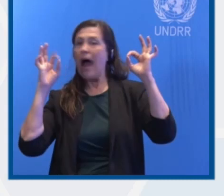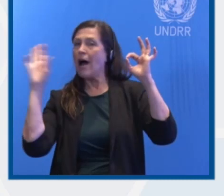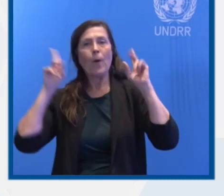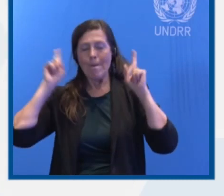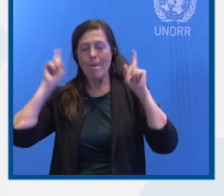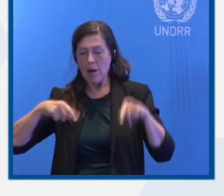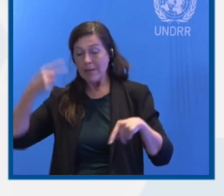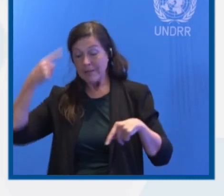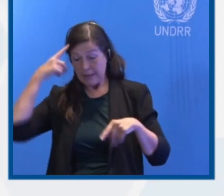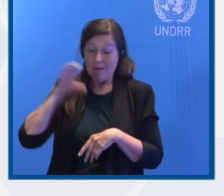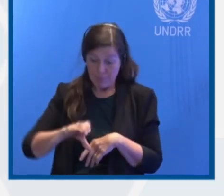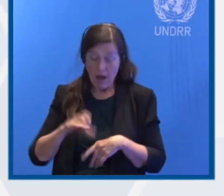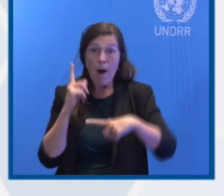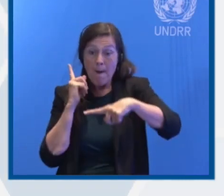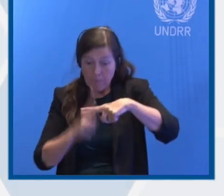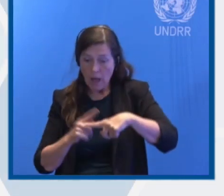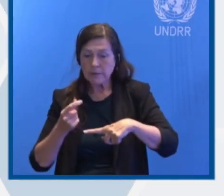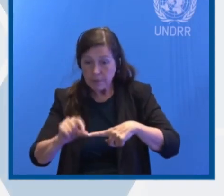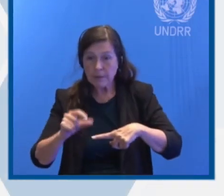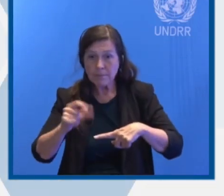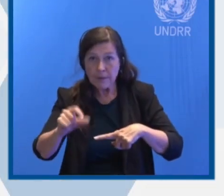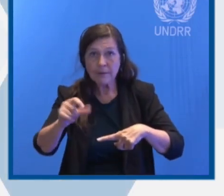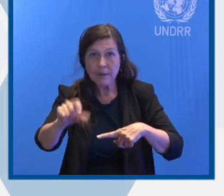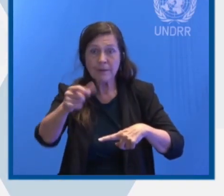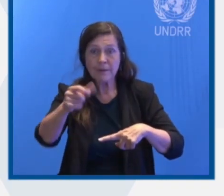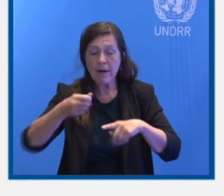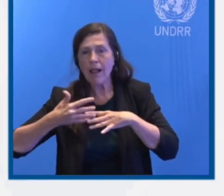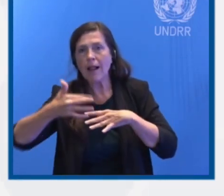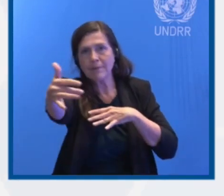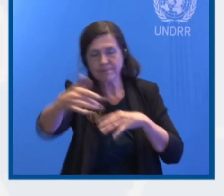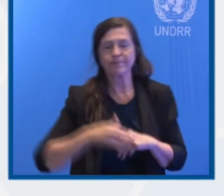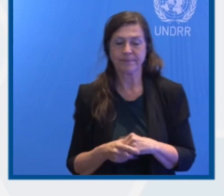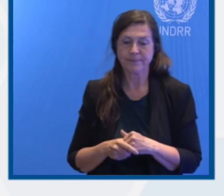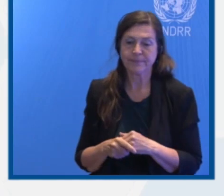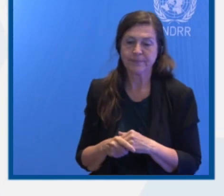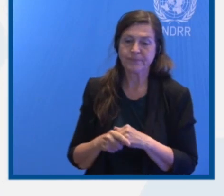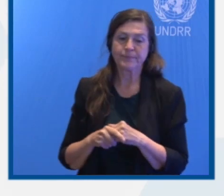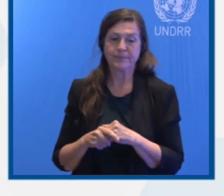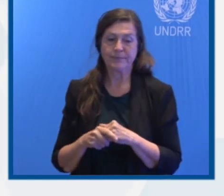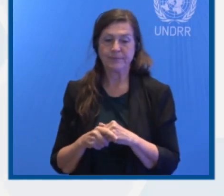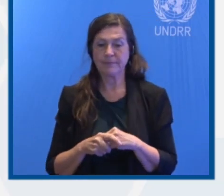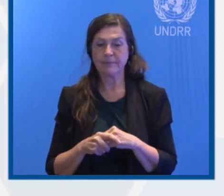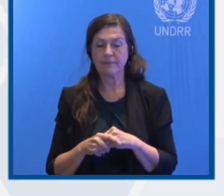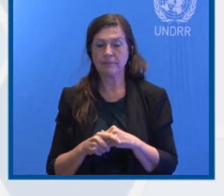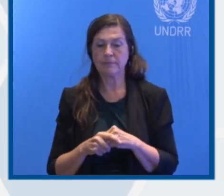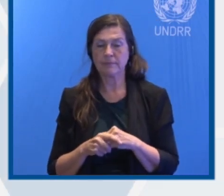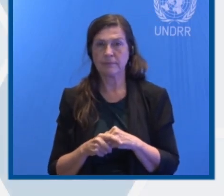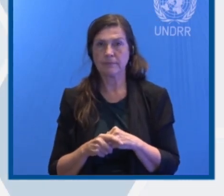An integrated approach might help us address that issue. Okay, thank you. I think